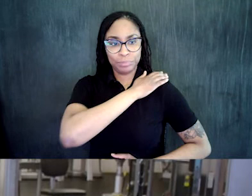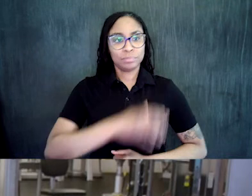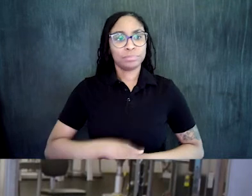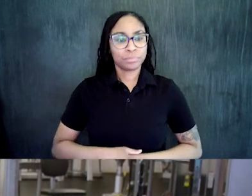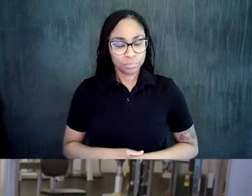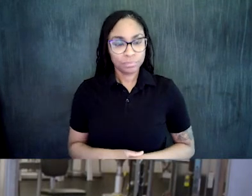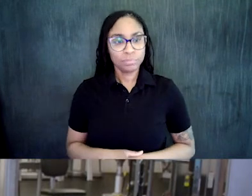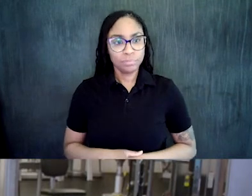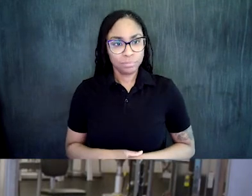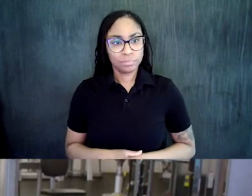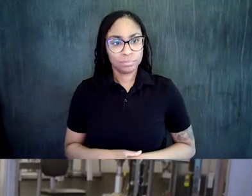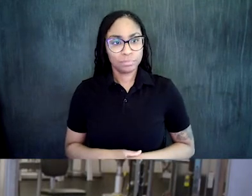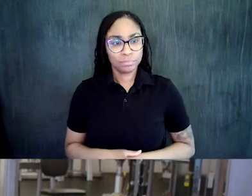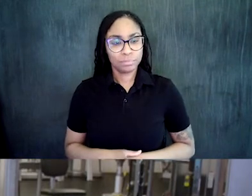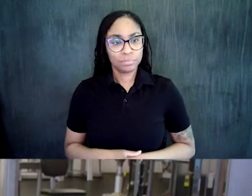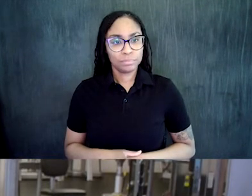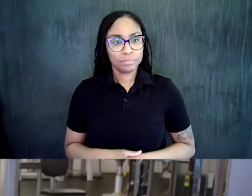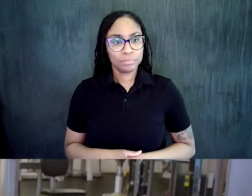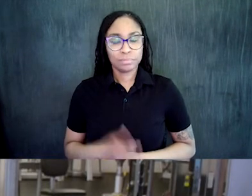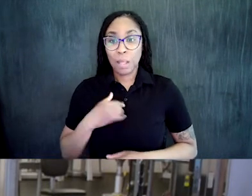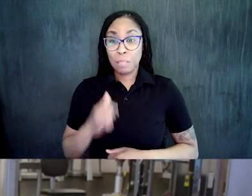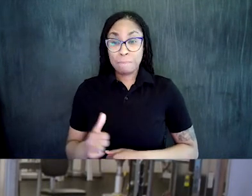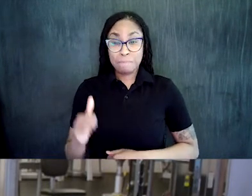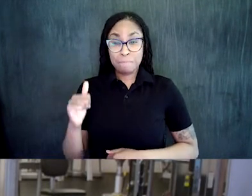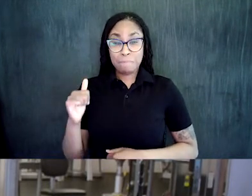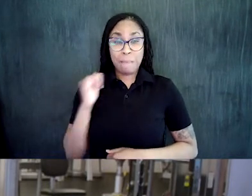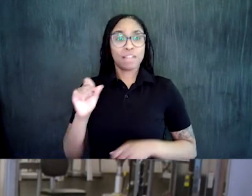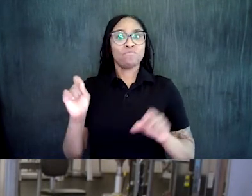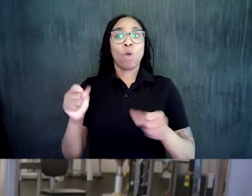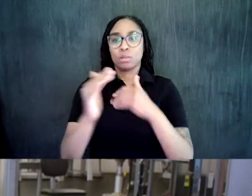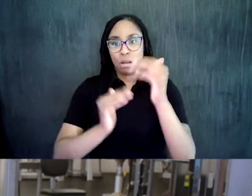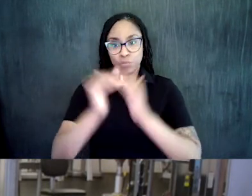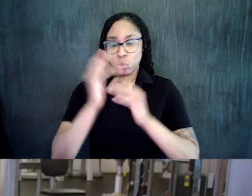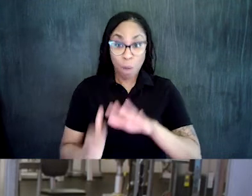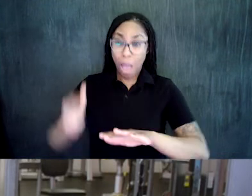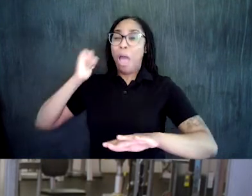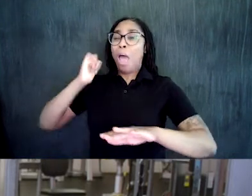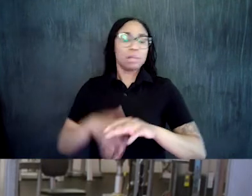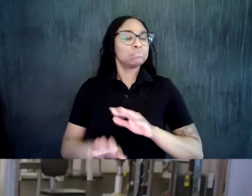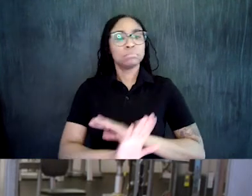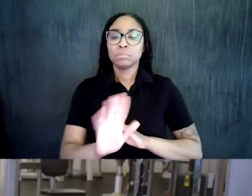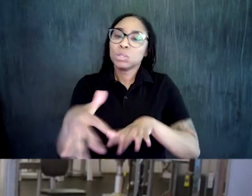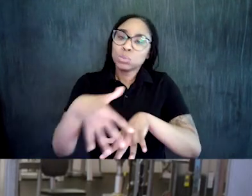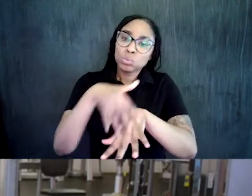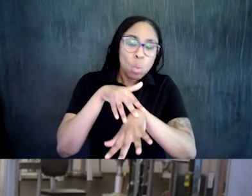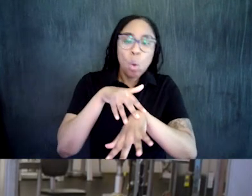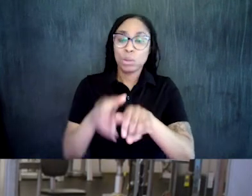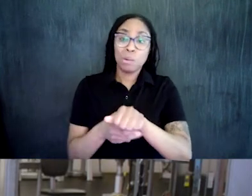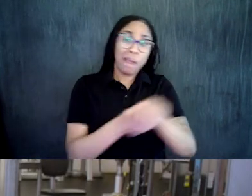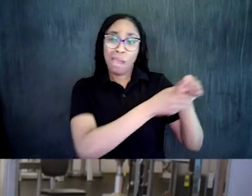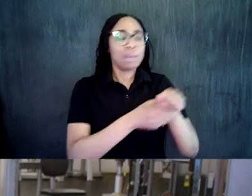away. Again, we're going to communicate, make sure that if it's too much, they let you know. Right? And we're moving gently. We're